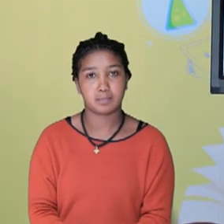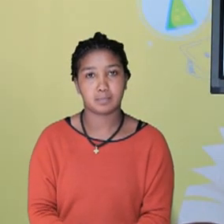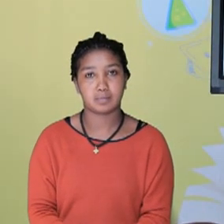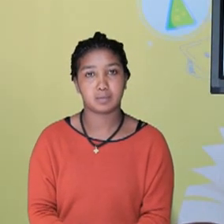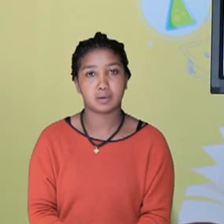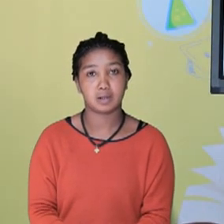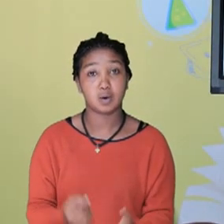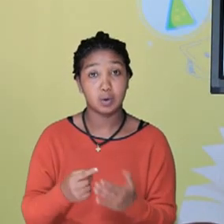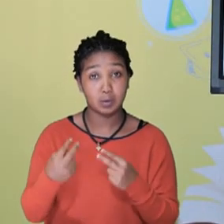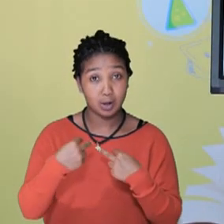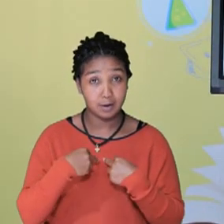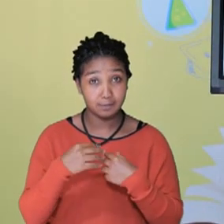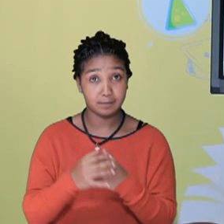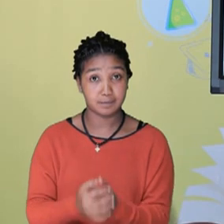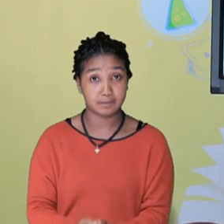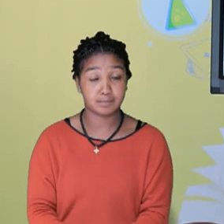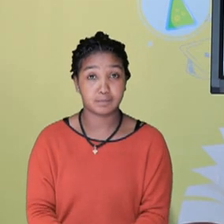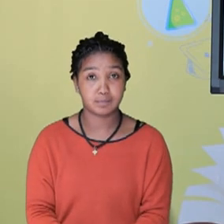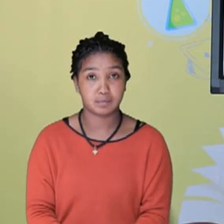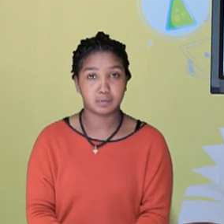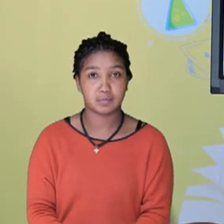Here we have a balloon.